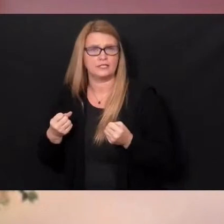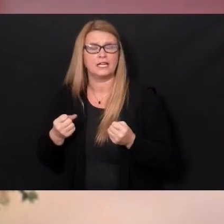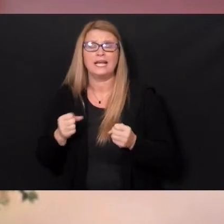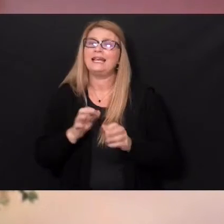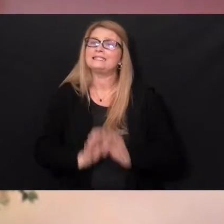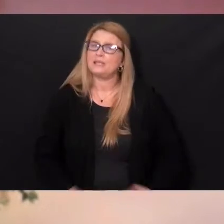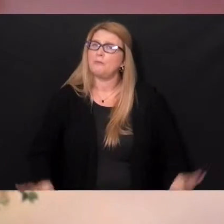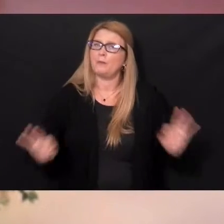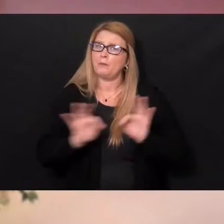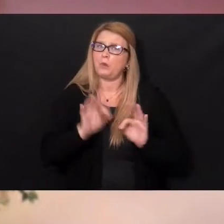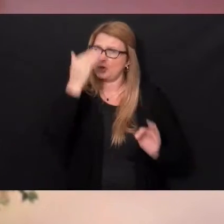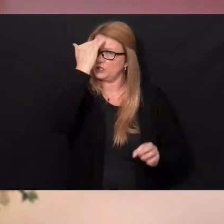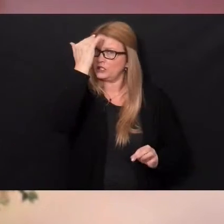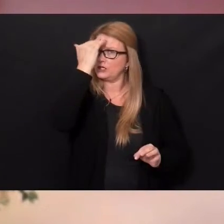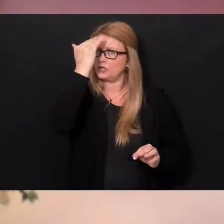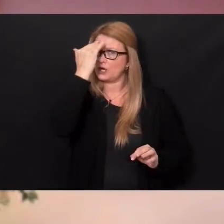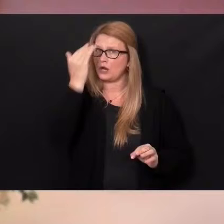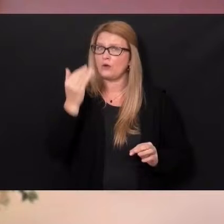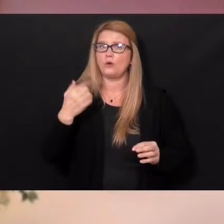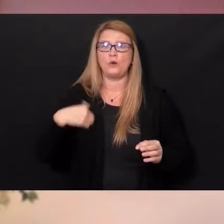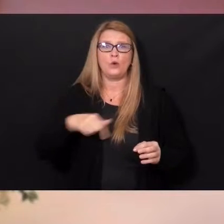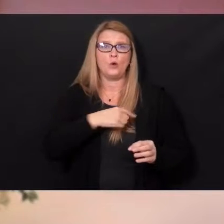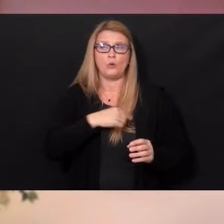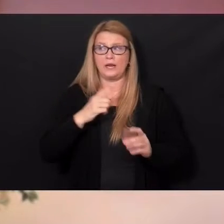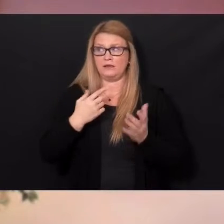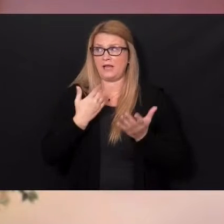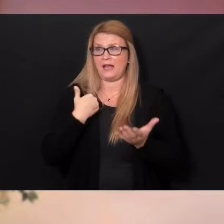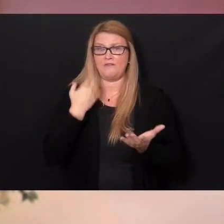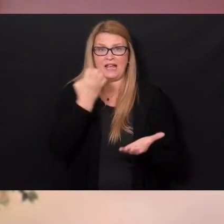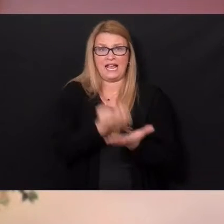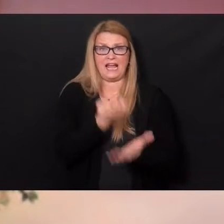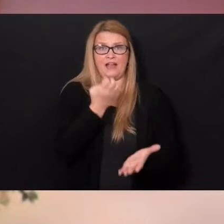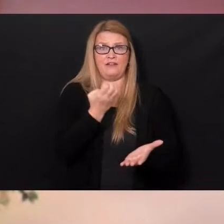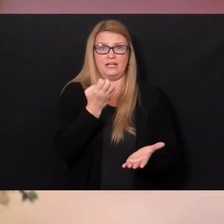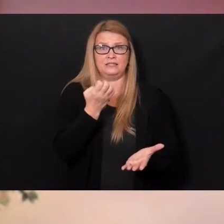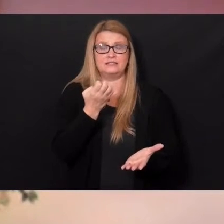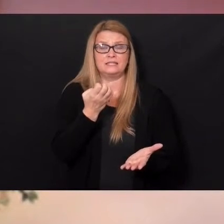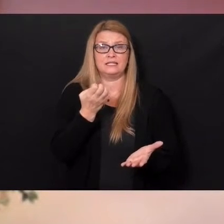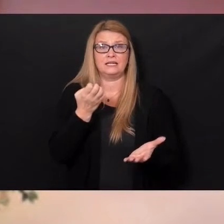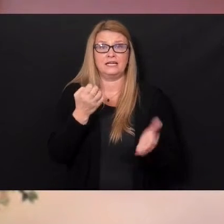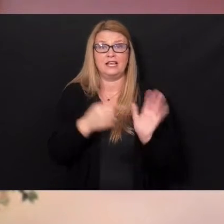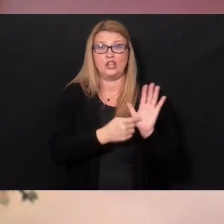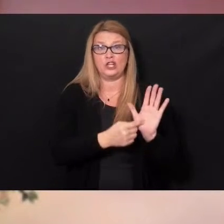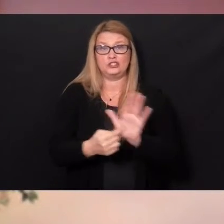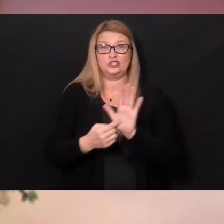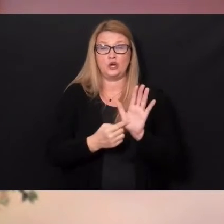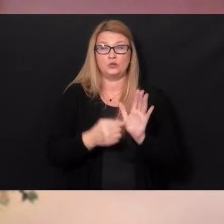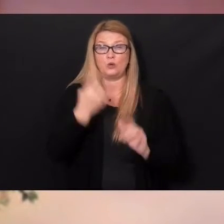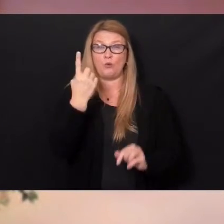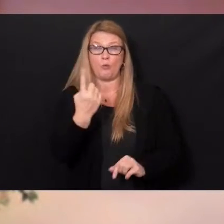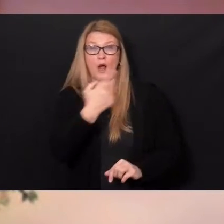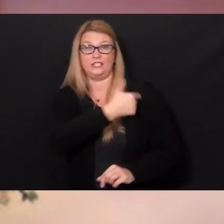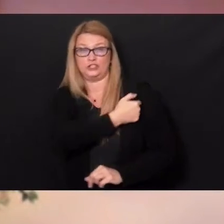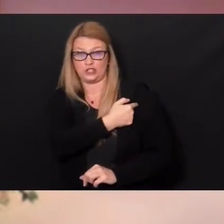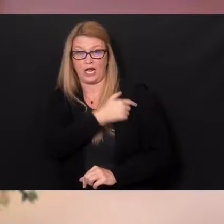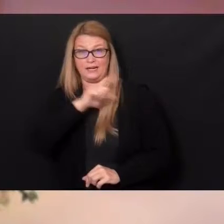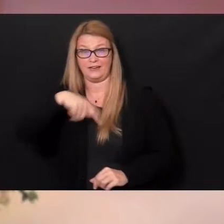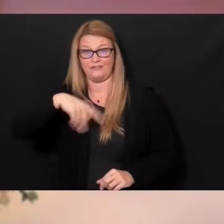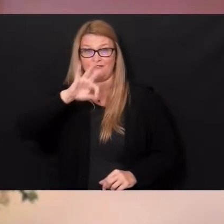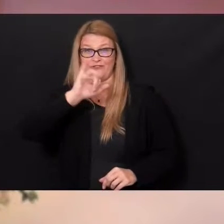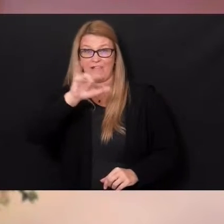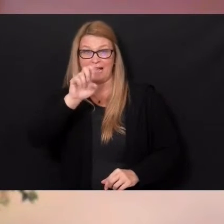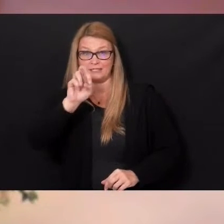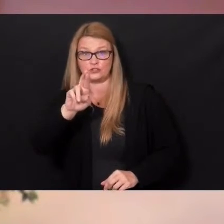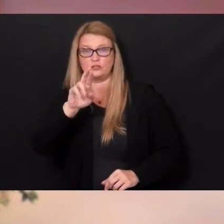to note that emerging evidence is showing around the world that a single dose of the Pfizer or the